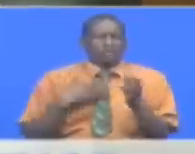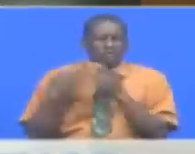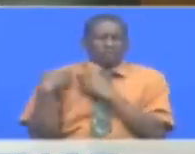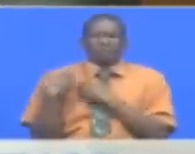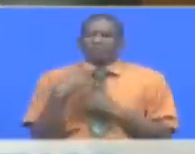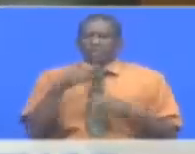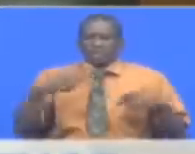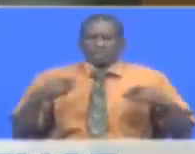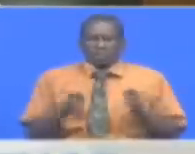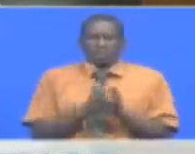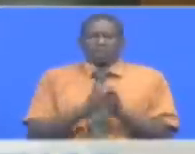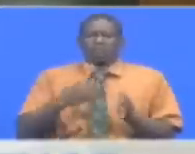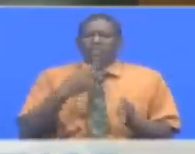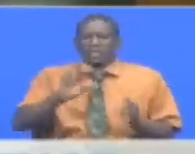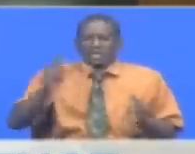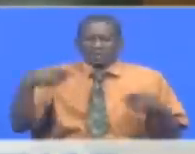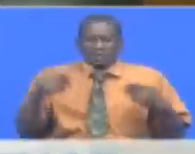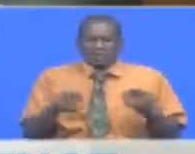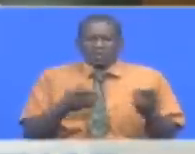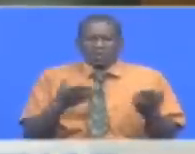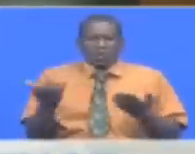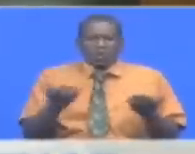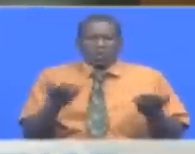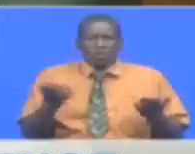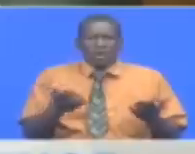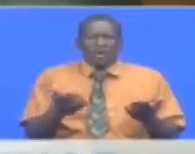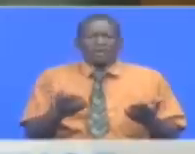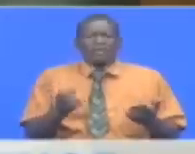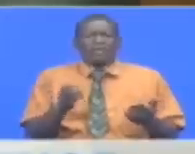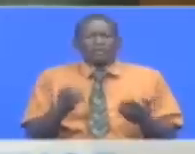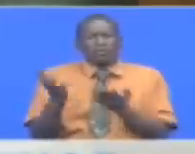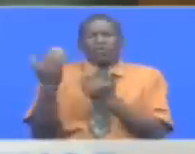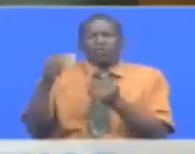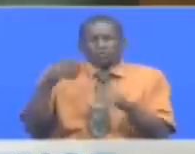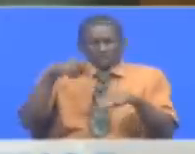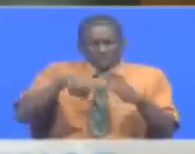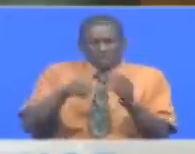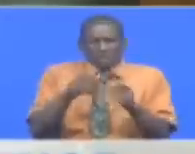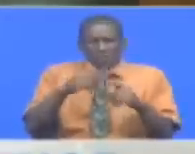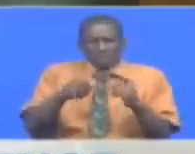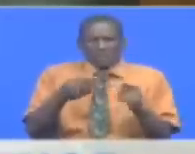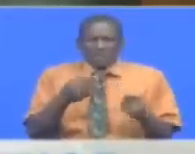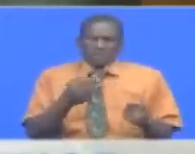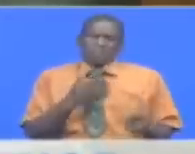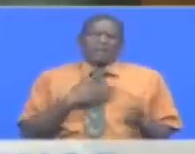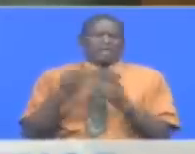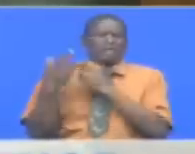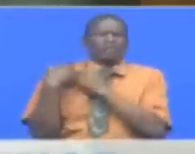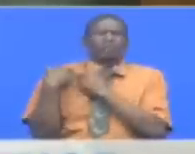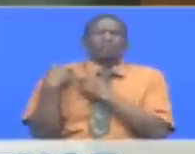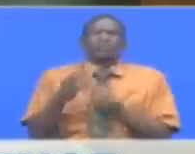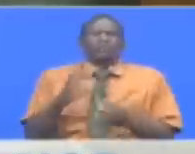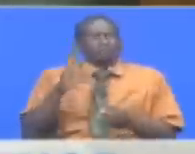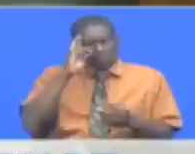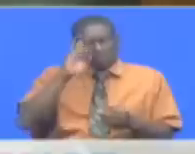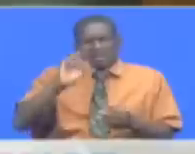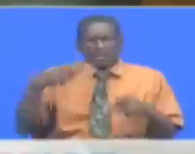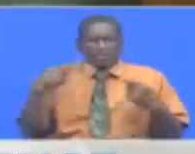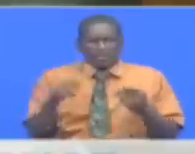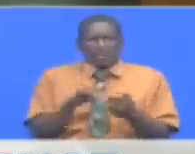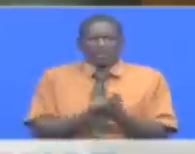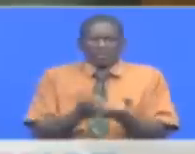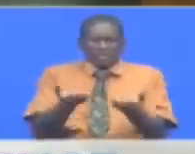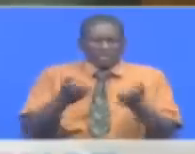people or to tell Kenyans how or where they should vote. But it is my duty to remind Kenyans that they need to